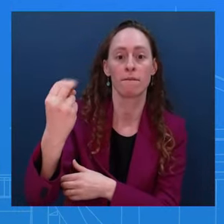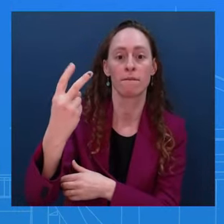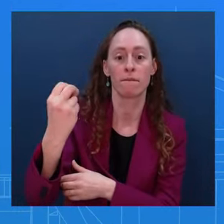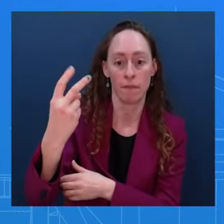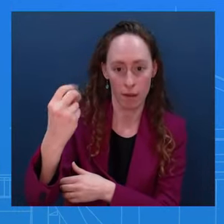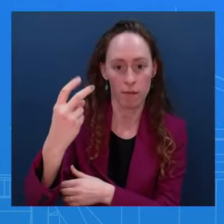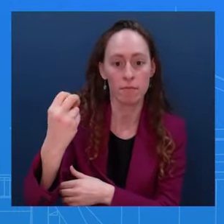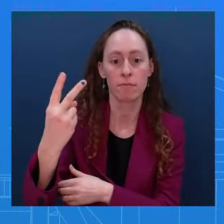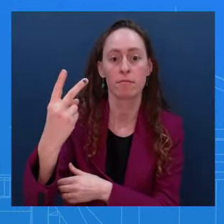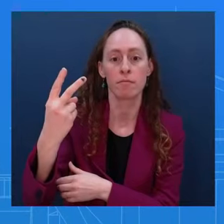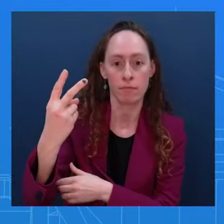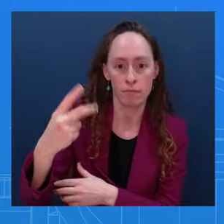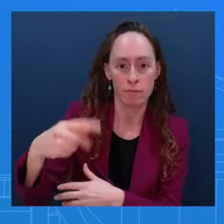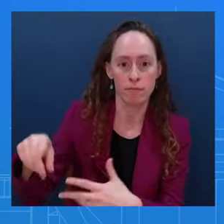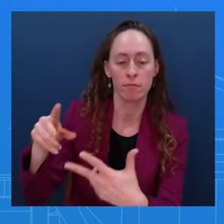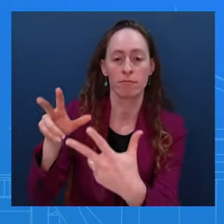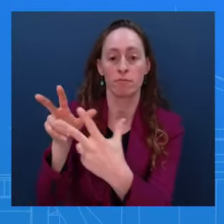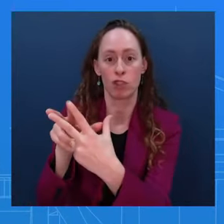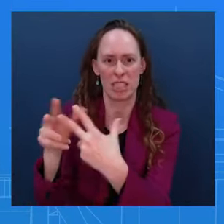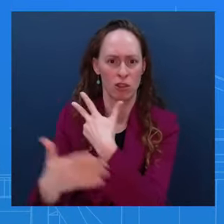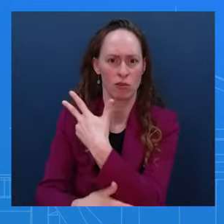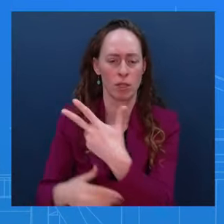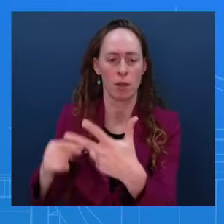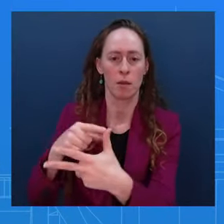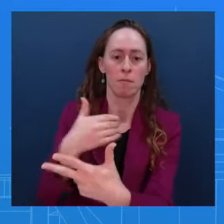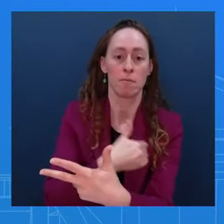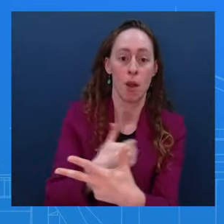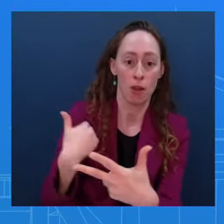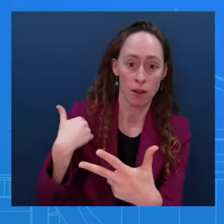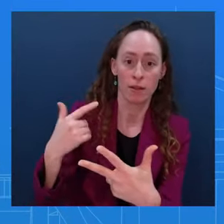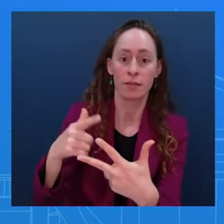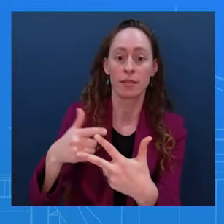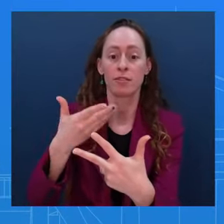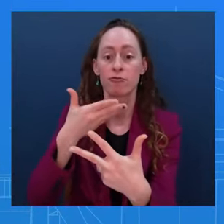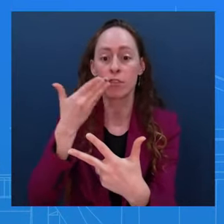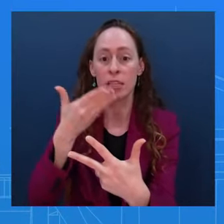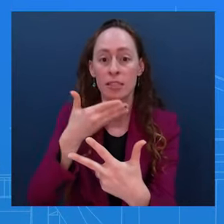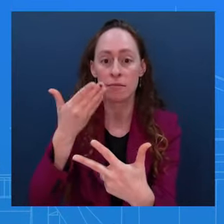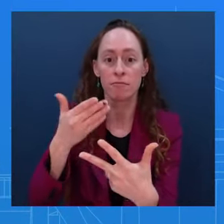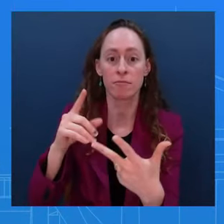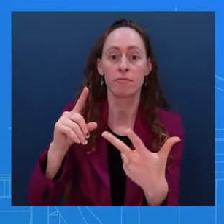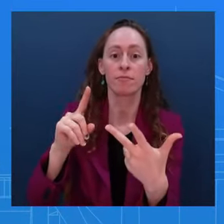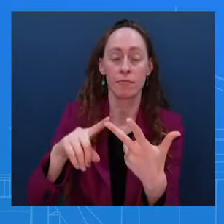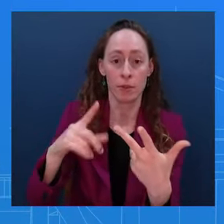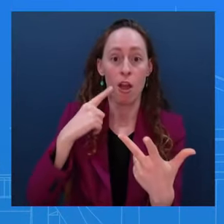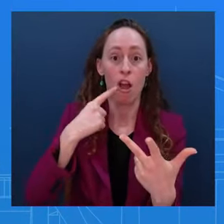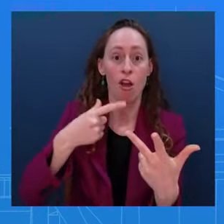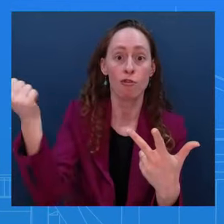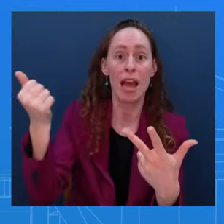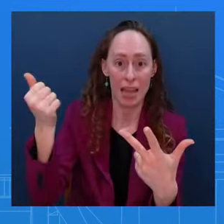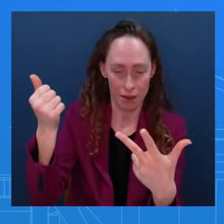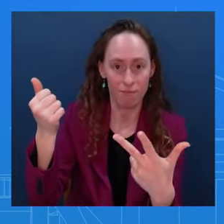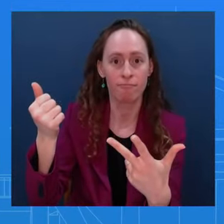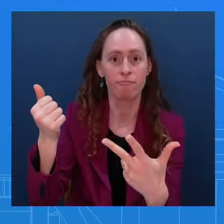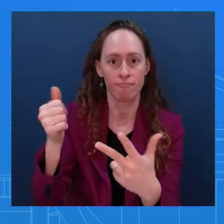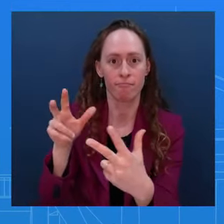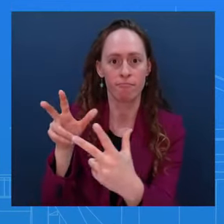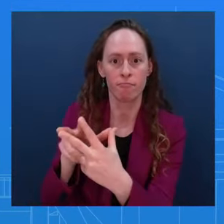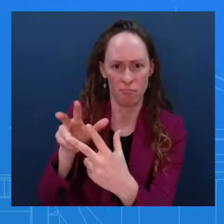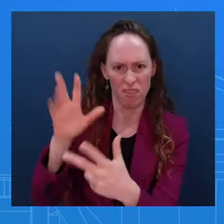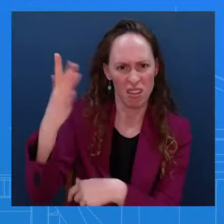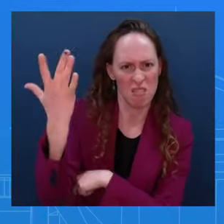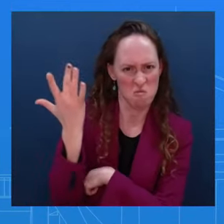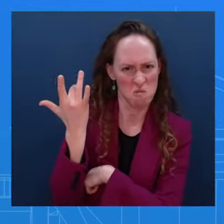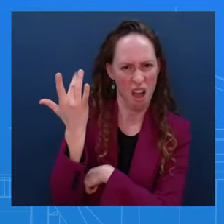Poland, Czech Republic, and Hungary. Why President Biden invited only leaders from